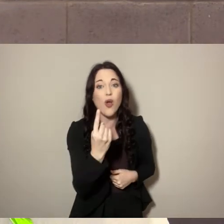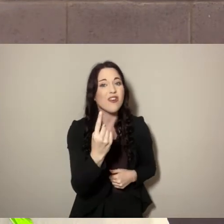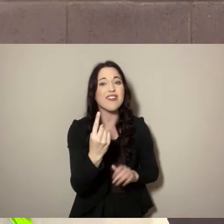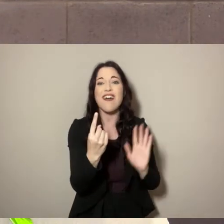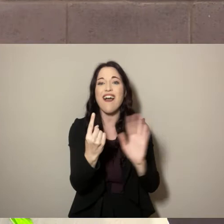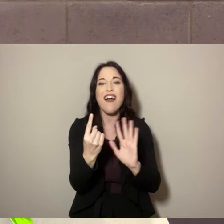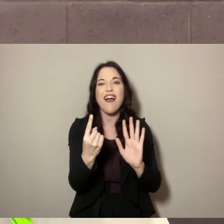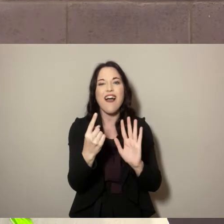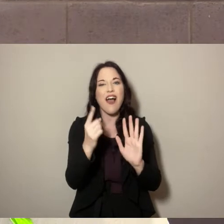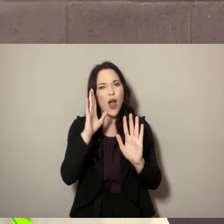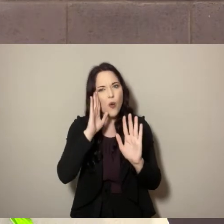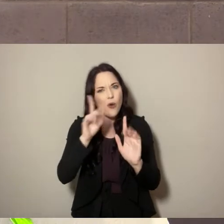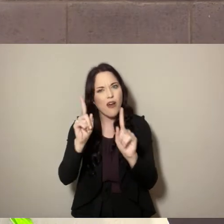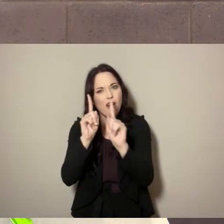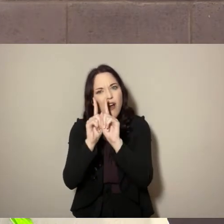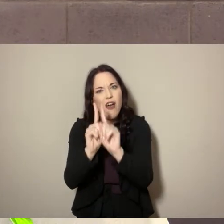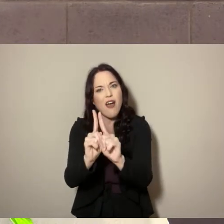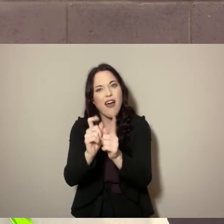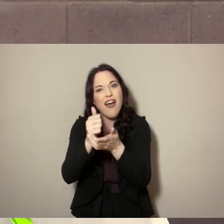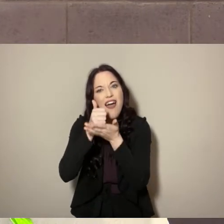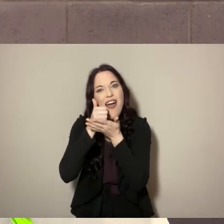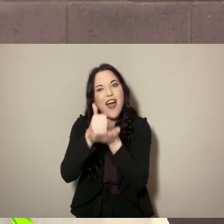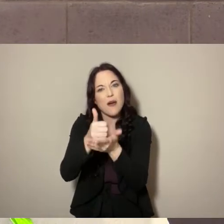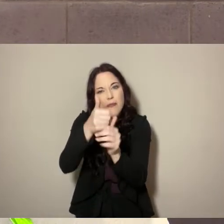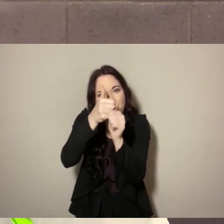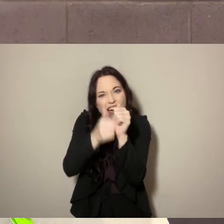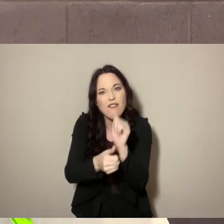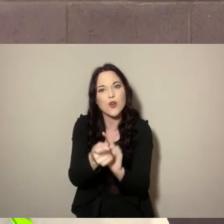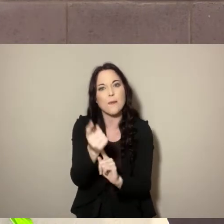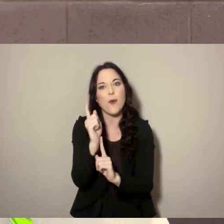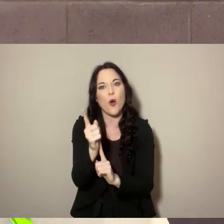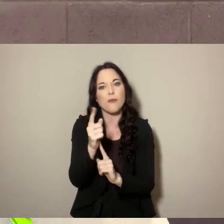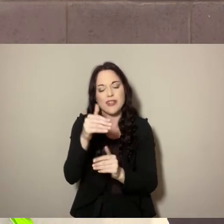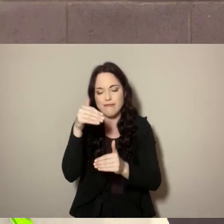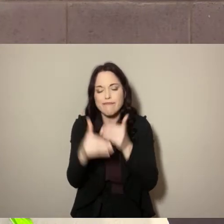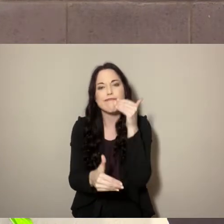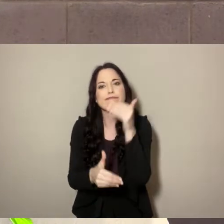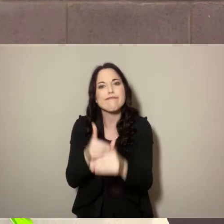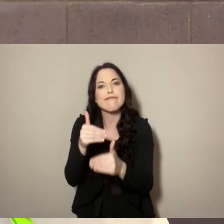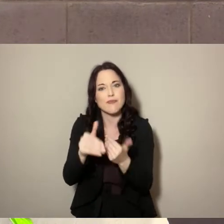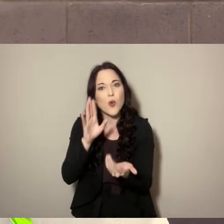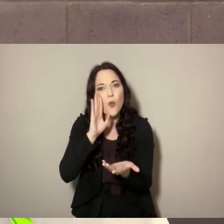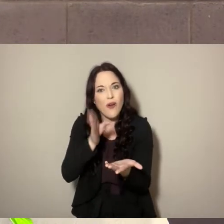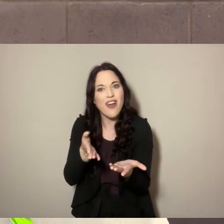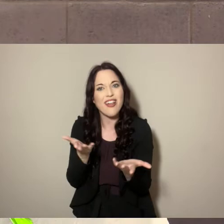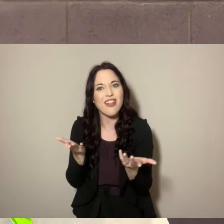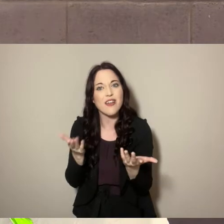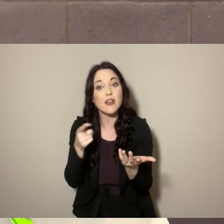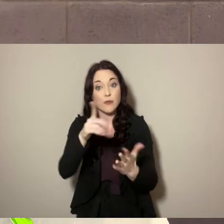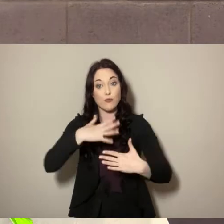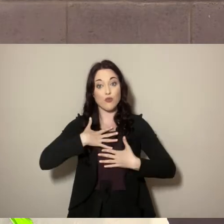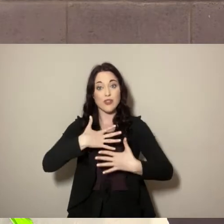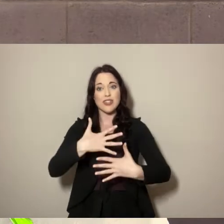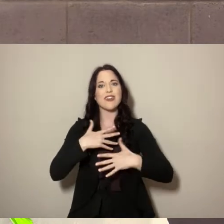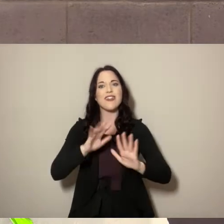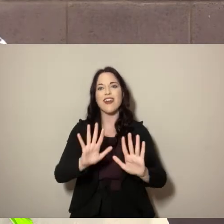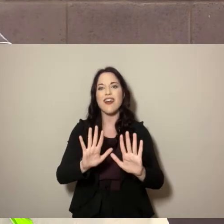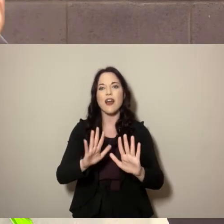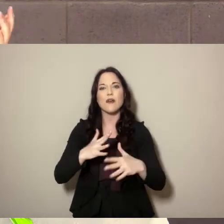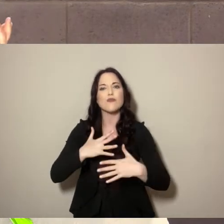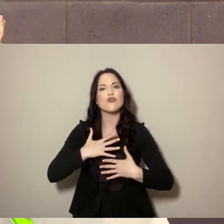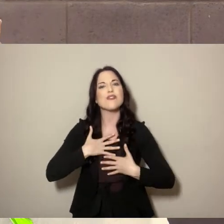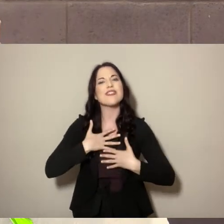I am going to help you every moment of the way. Take a breath. Breathe with